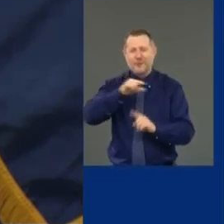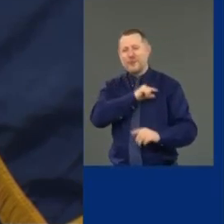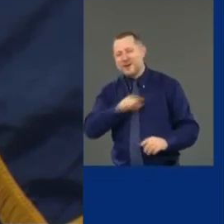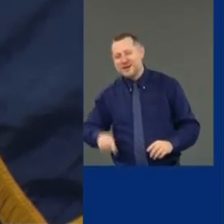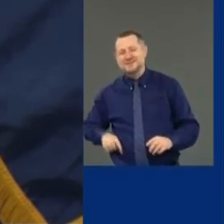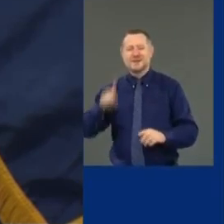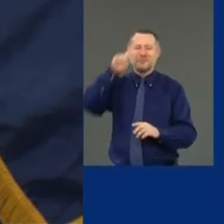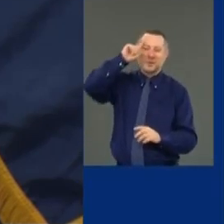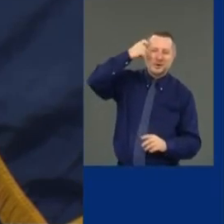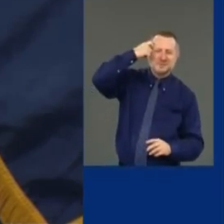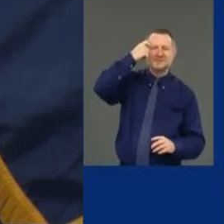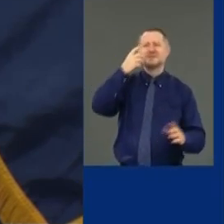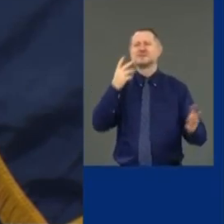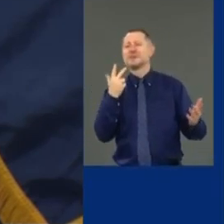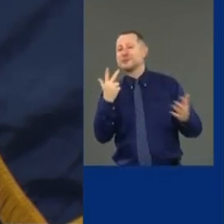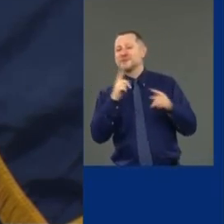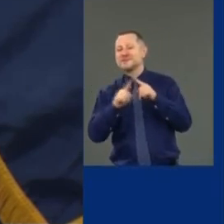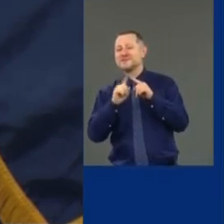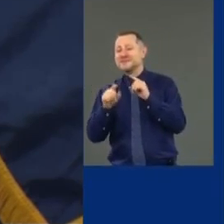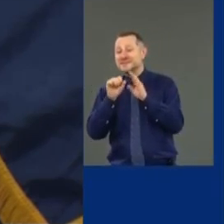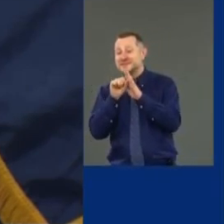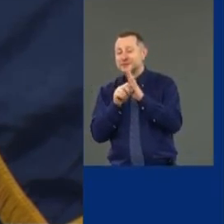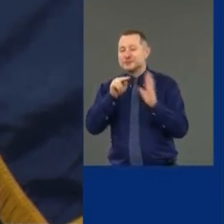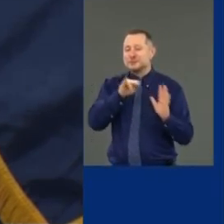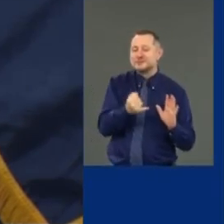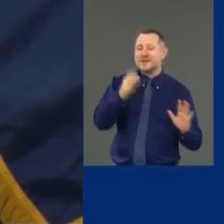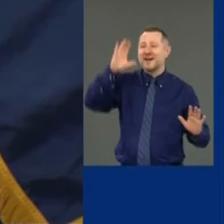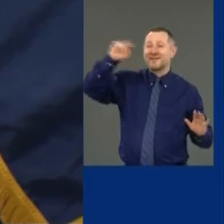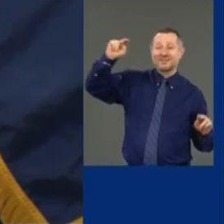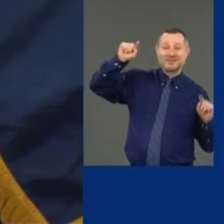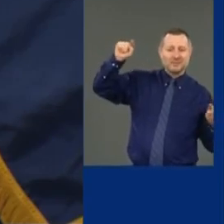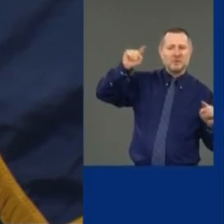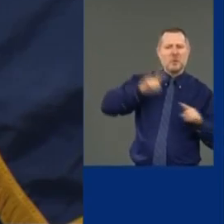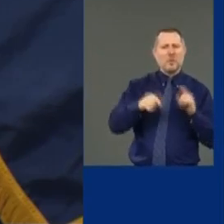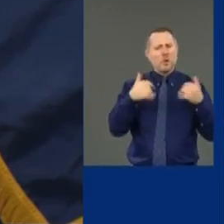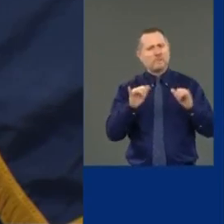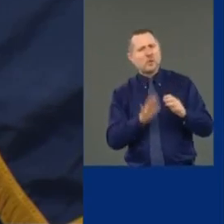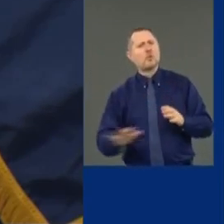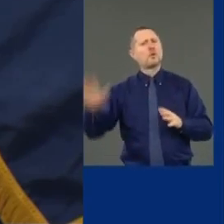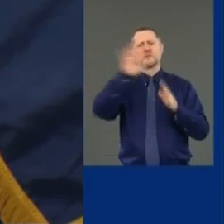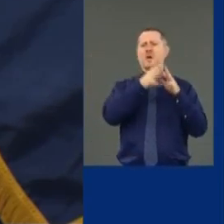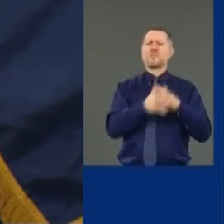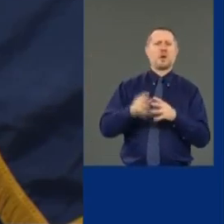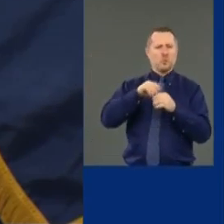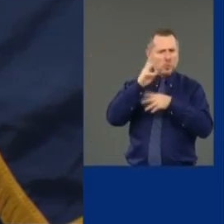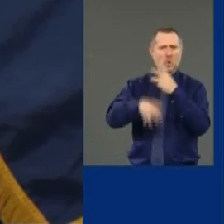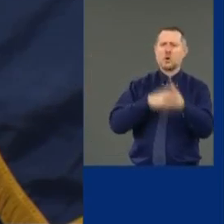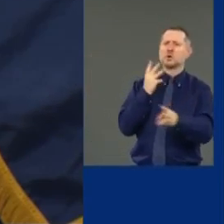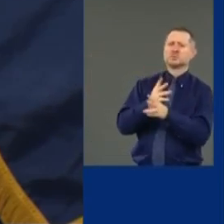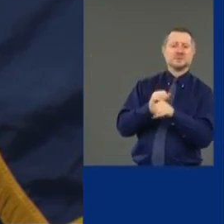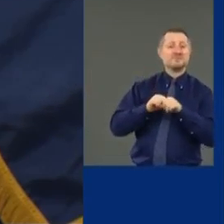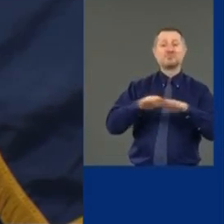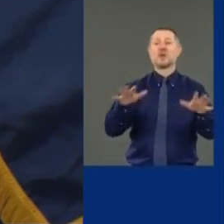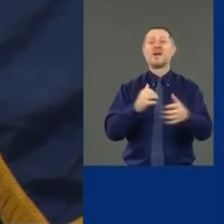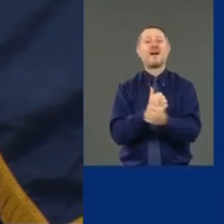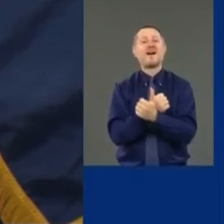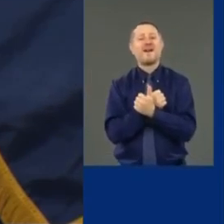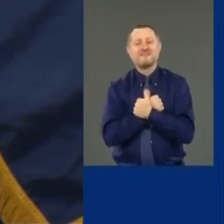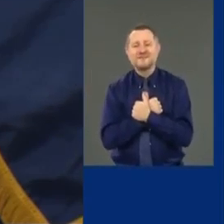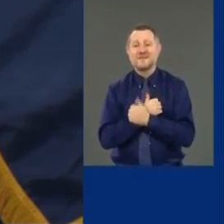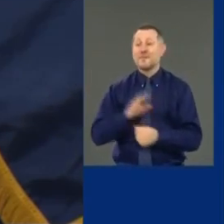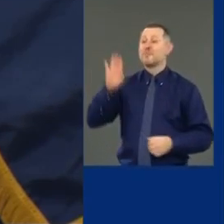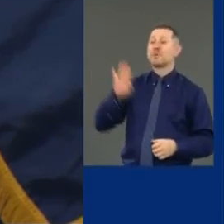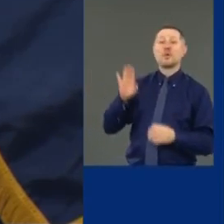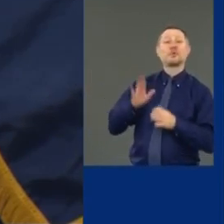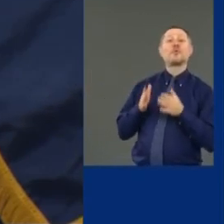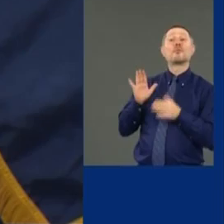America and to all the world. Spreading love the Brooklyn way means respecting your neighbors, respecting your communities. And the way you can do